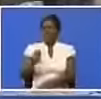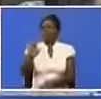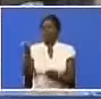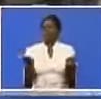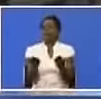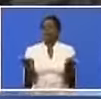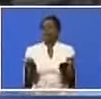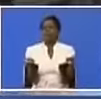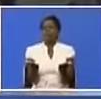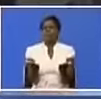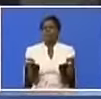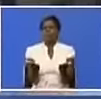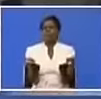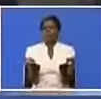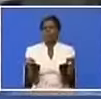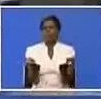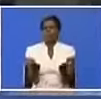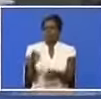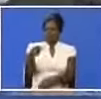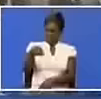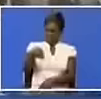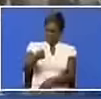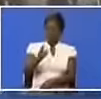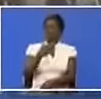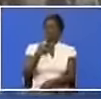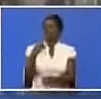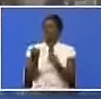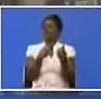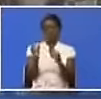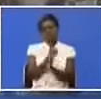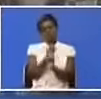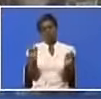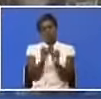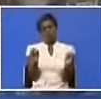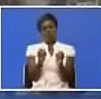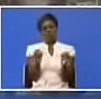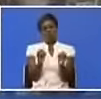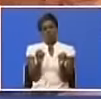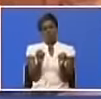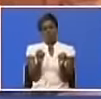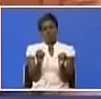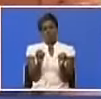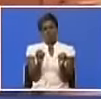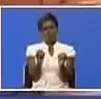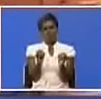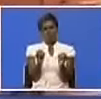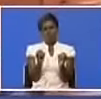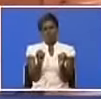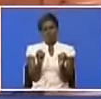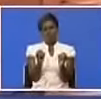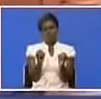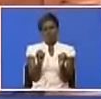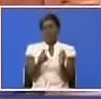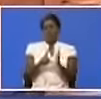of the KDF soldiers, though they were not willing to let us accompany them into the villages.